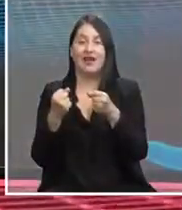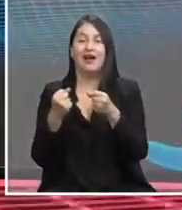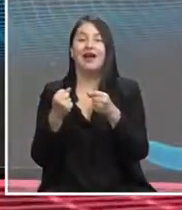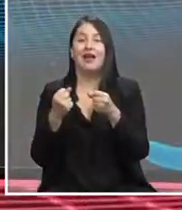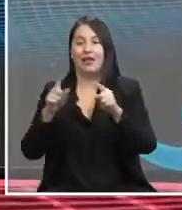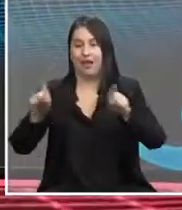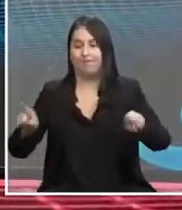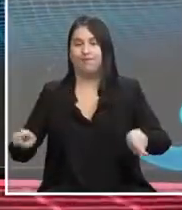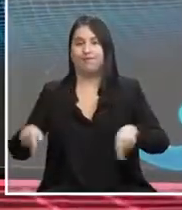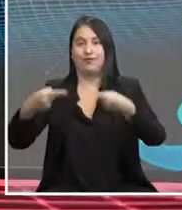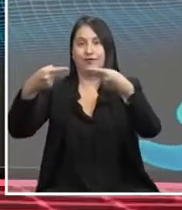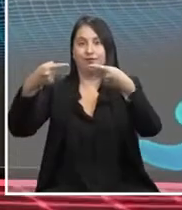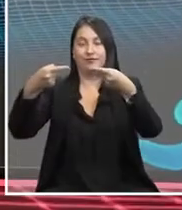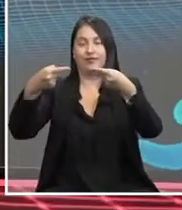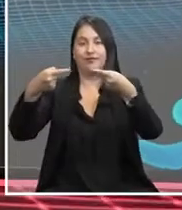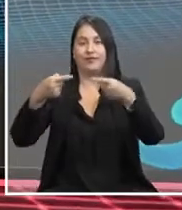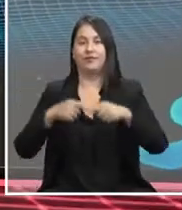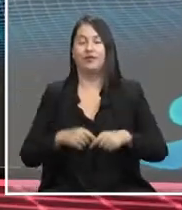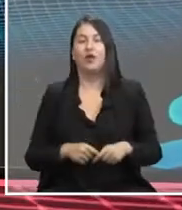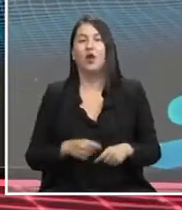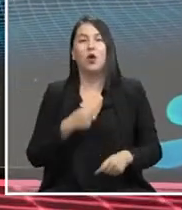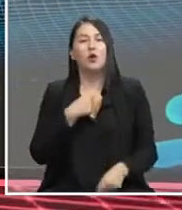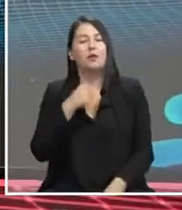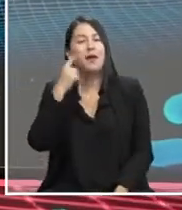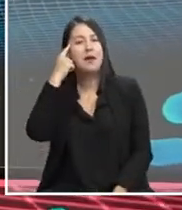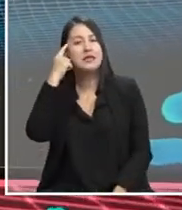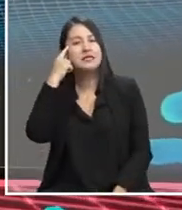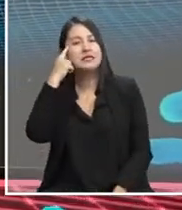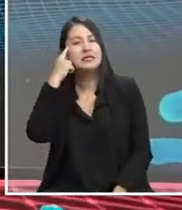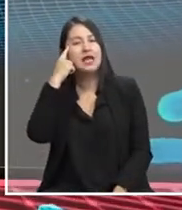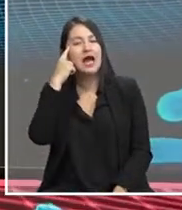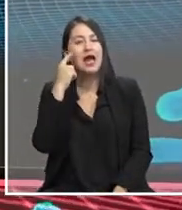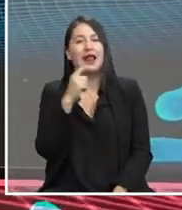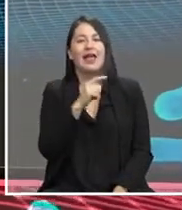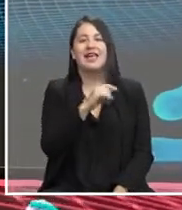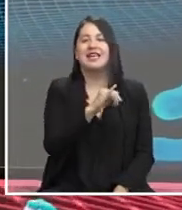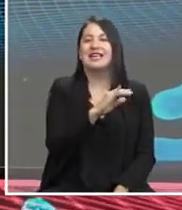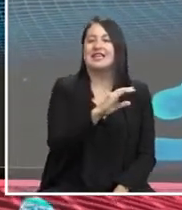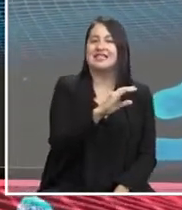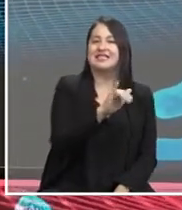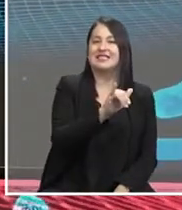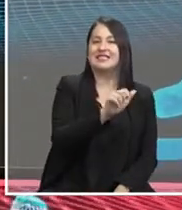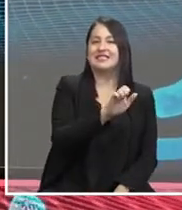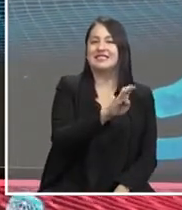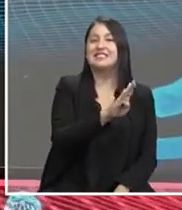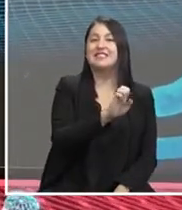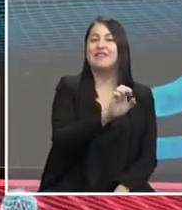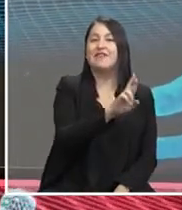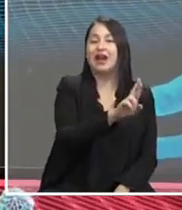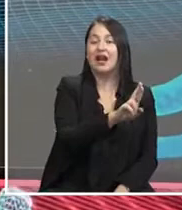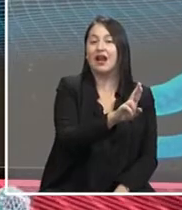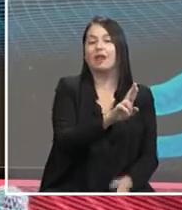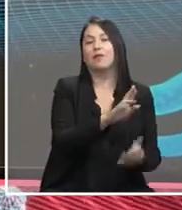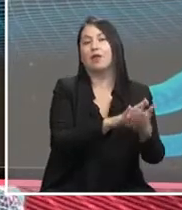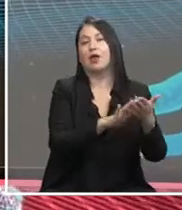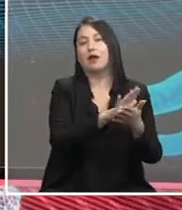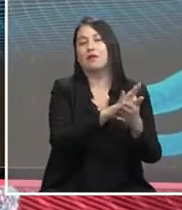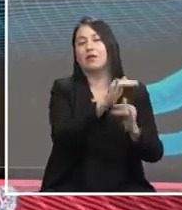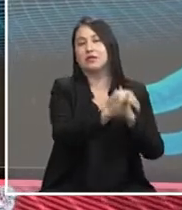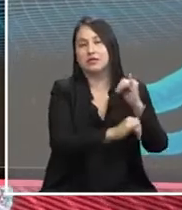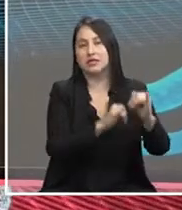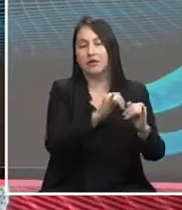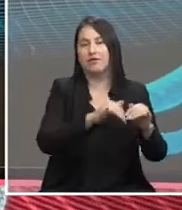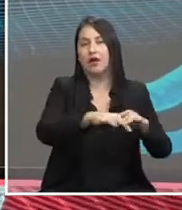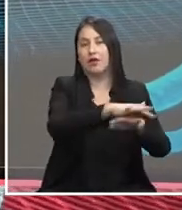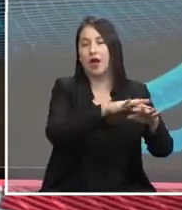cyber. But not only cyber, you have sidereal space, you have cognitive struggle, you have economic weapons, you have